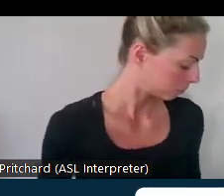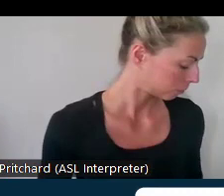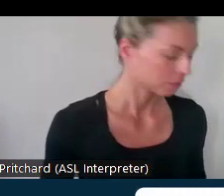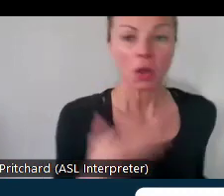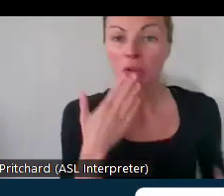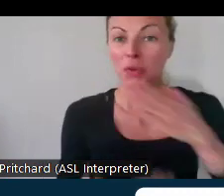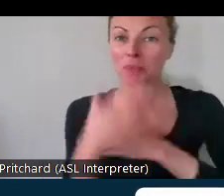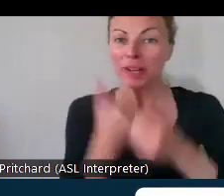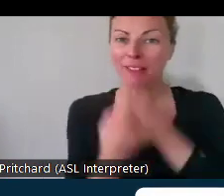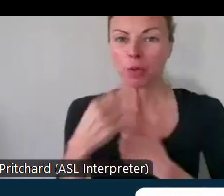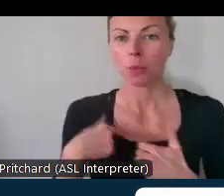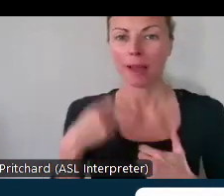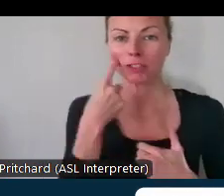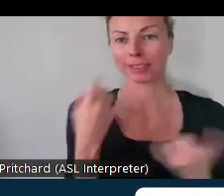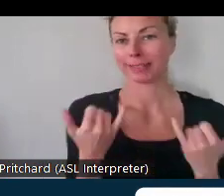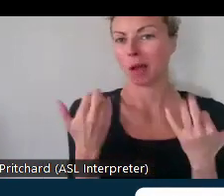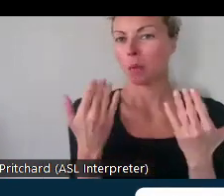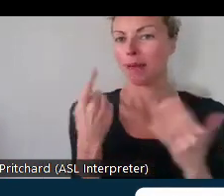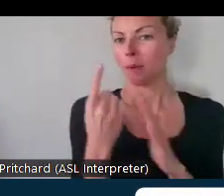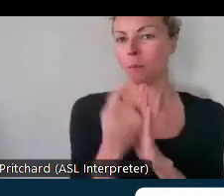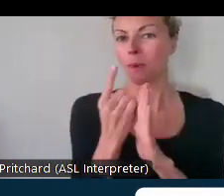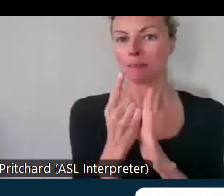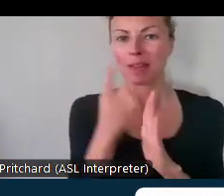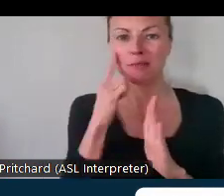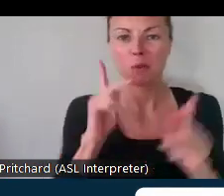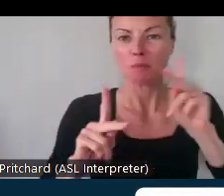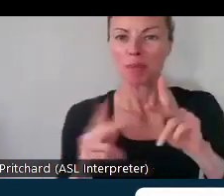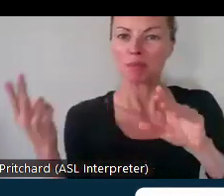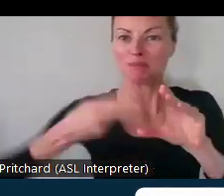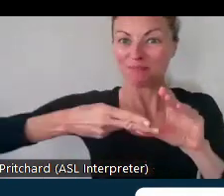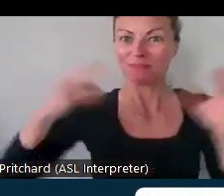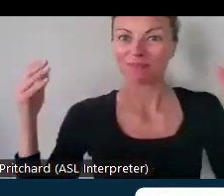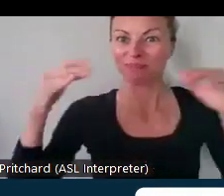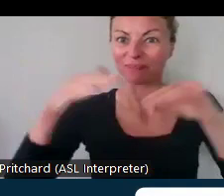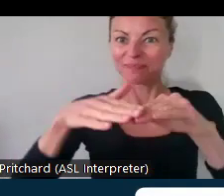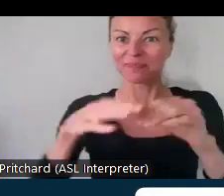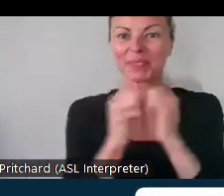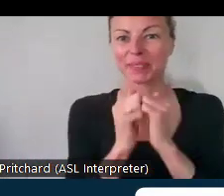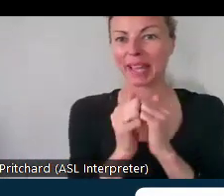Good morning, everyone. We're just going to wait 1 minute as folks are starting to join today's webinar.